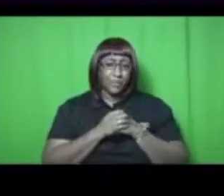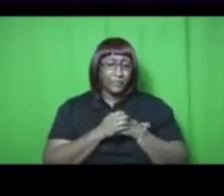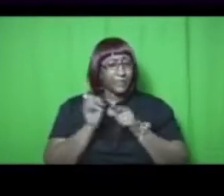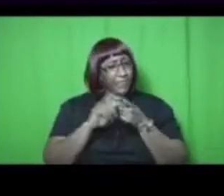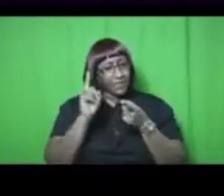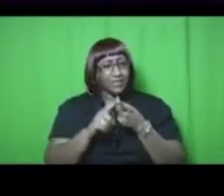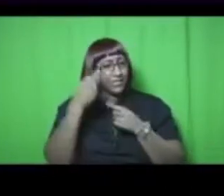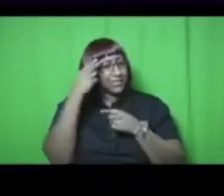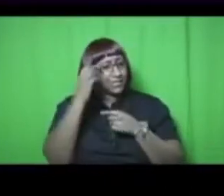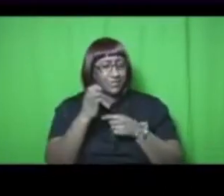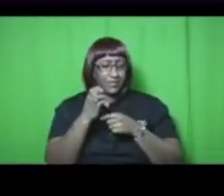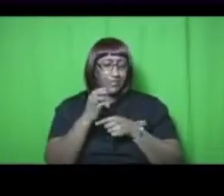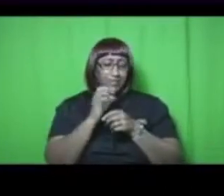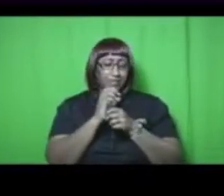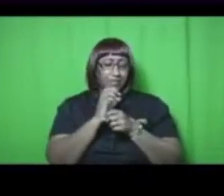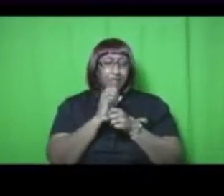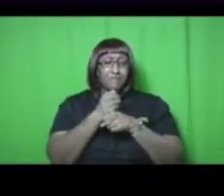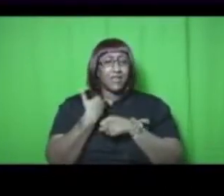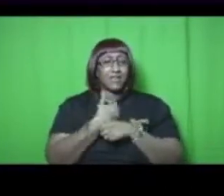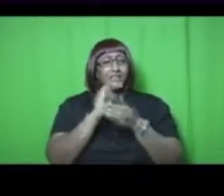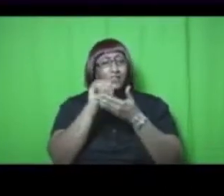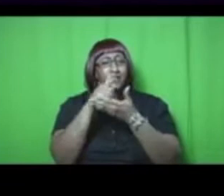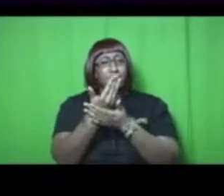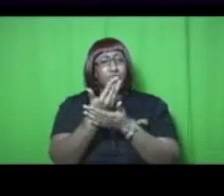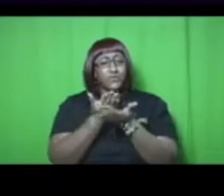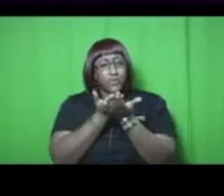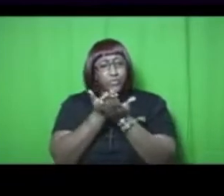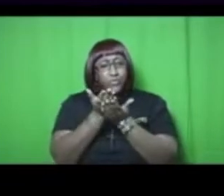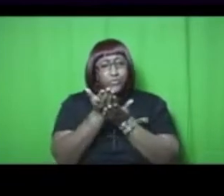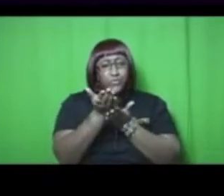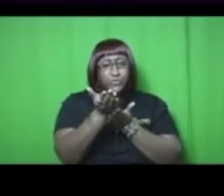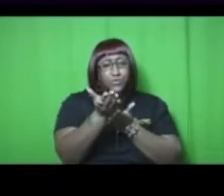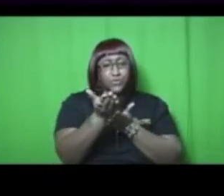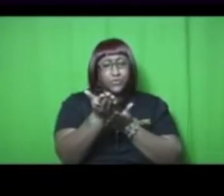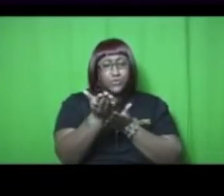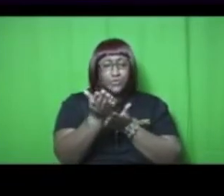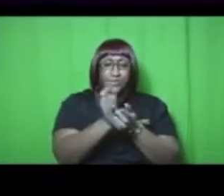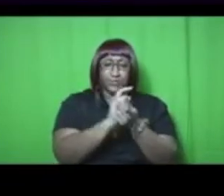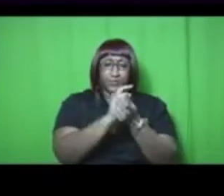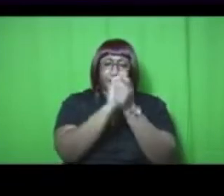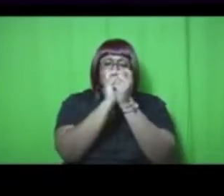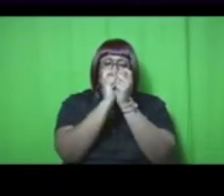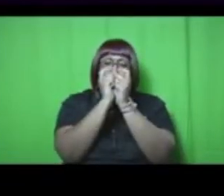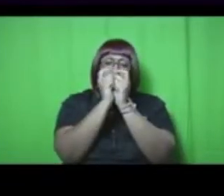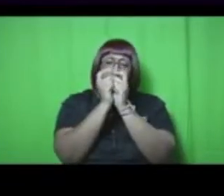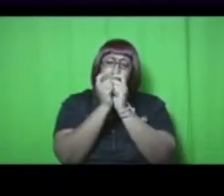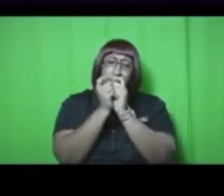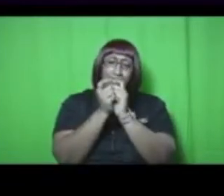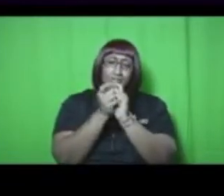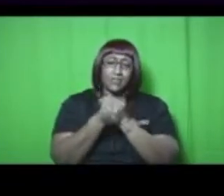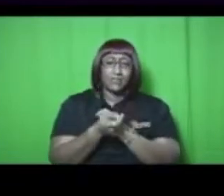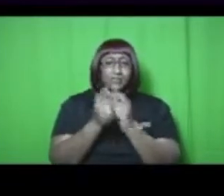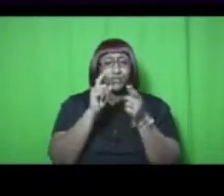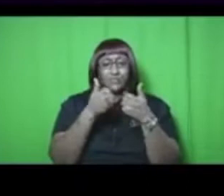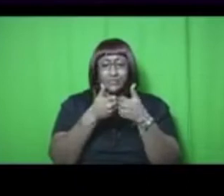And then he refines us, takes us through a divine refinery. And what a refinery does,